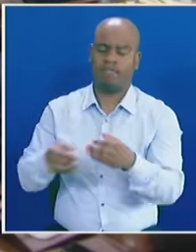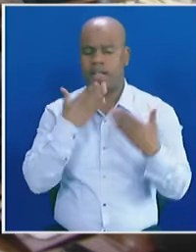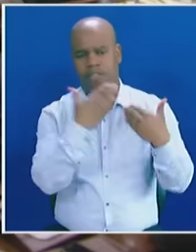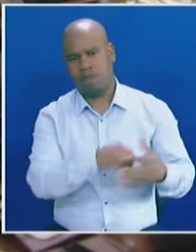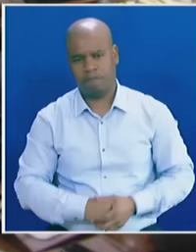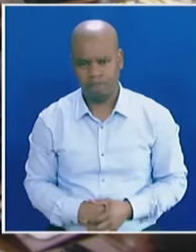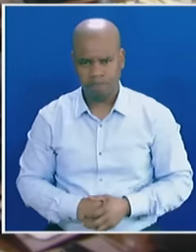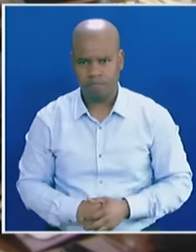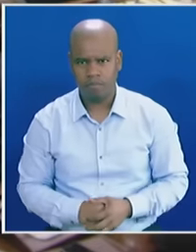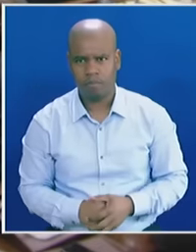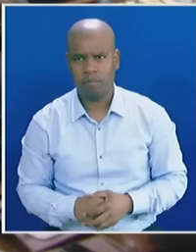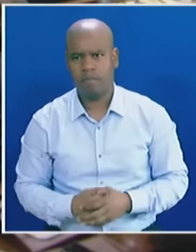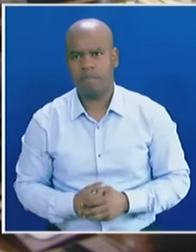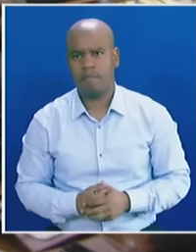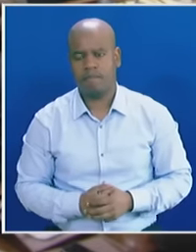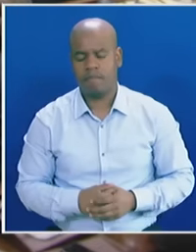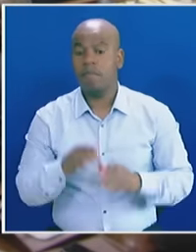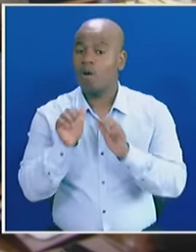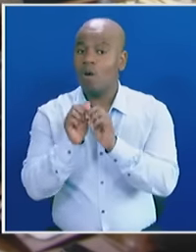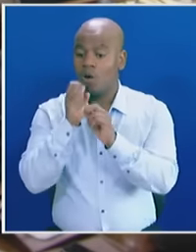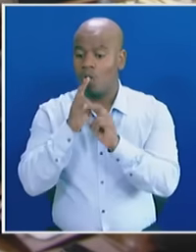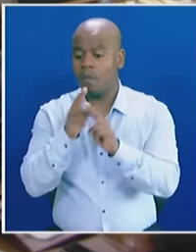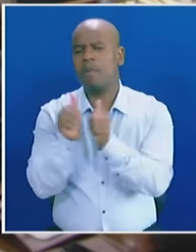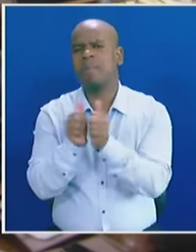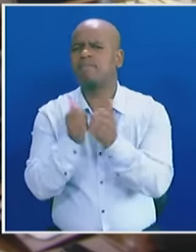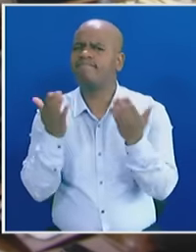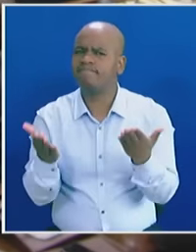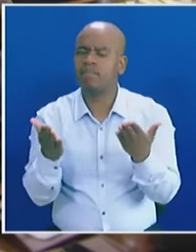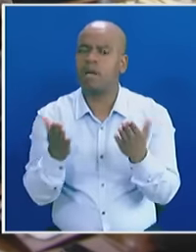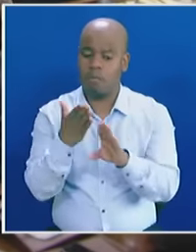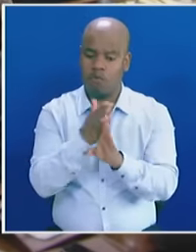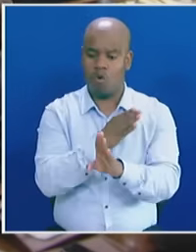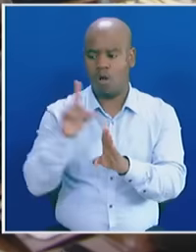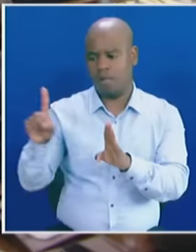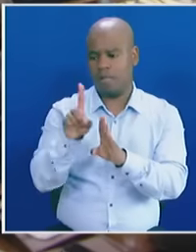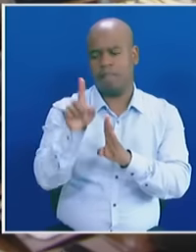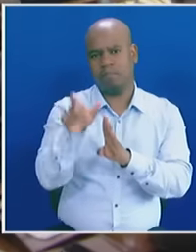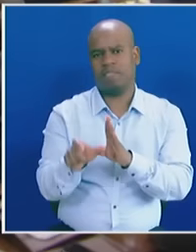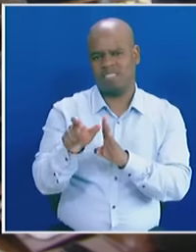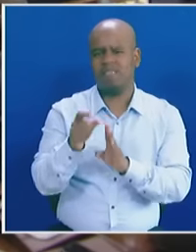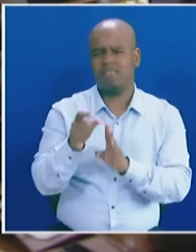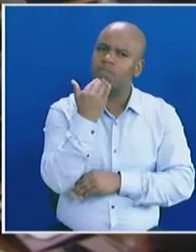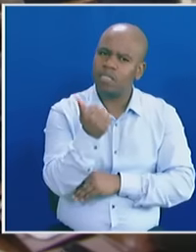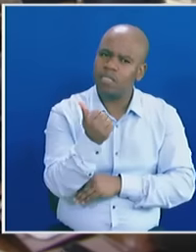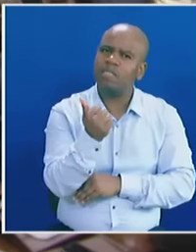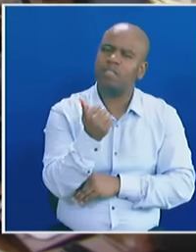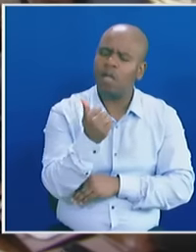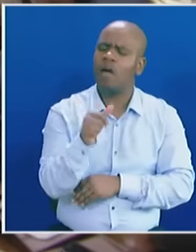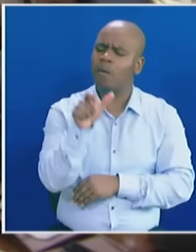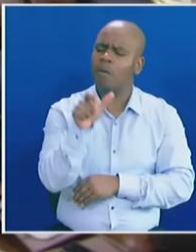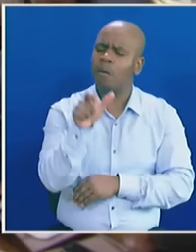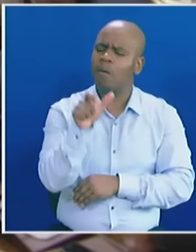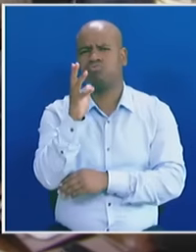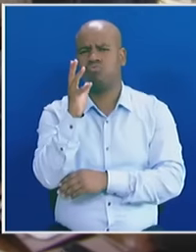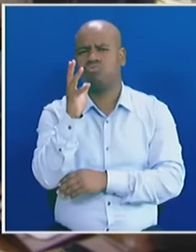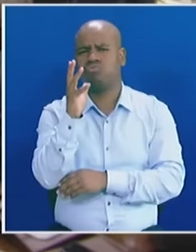you. Honorable members, before I recognize the next speaker, please, while we allow